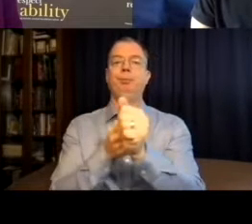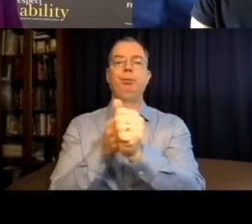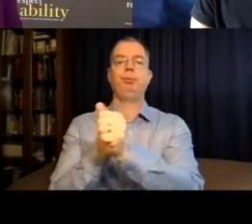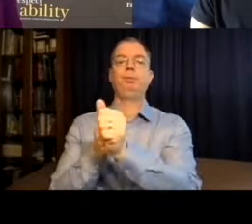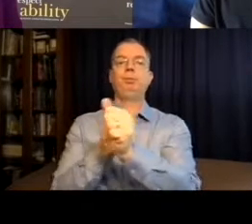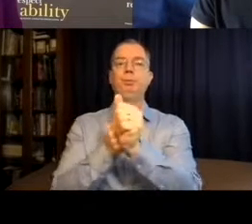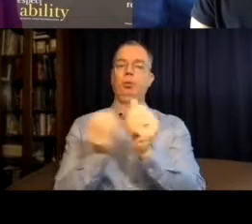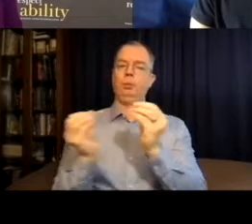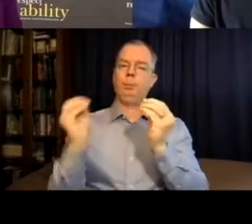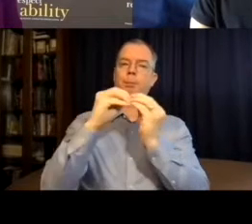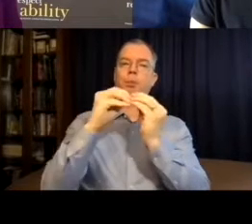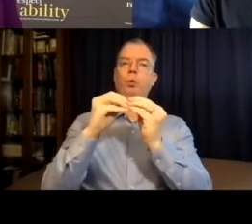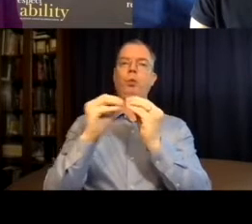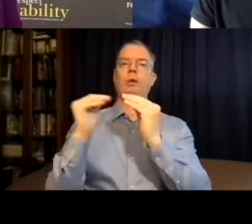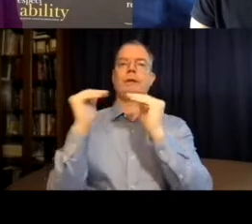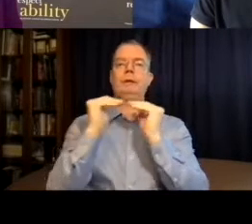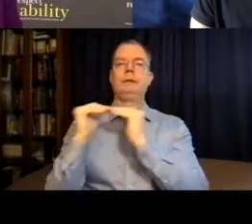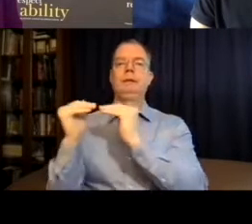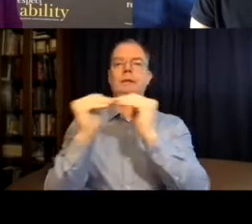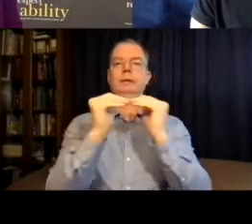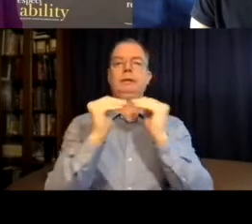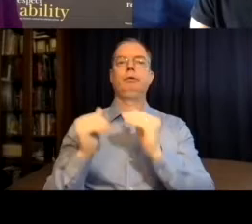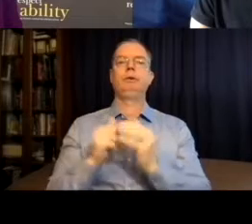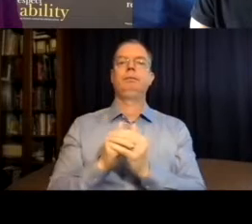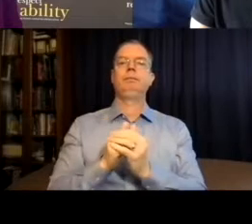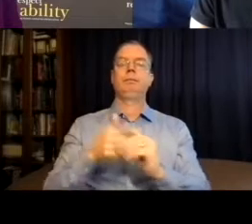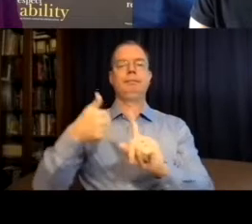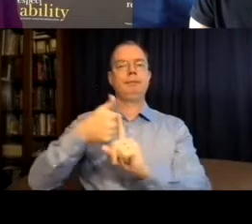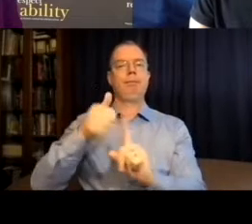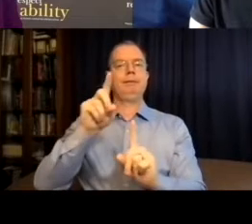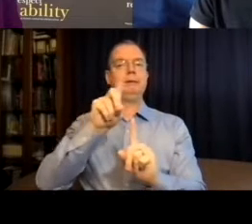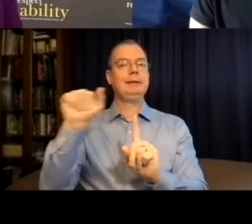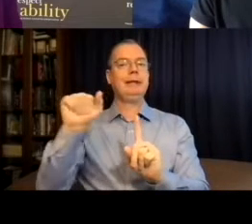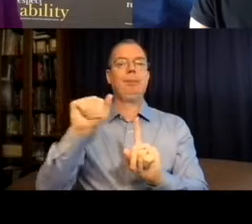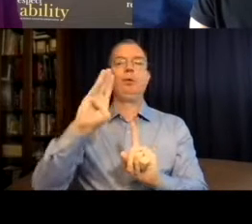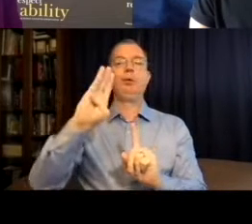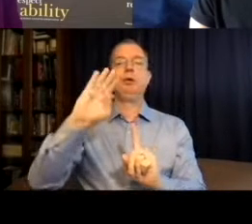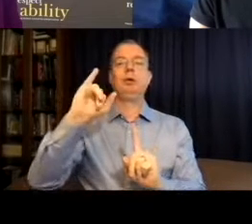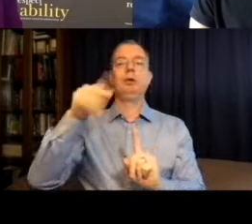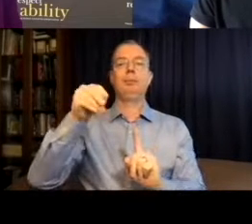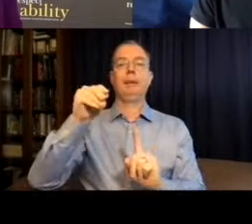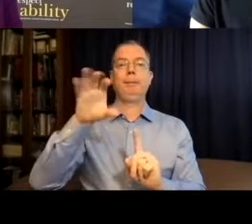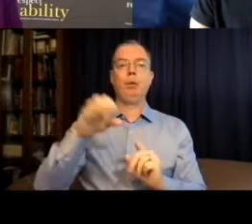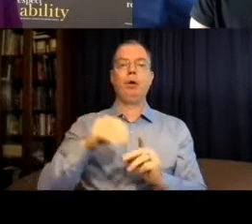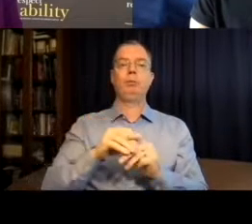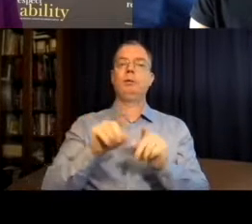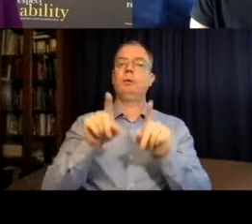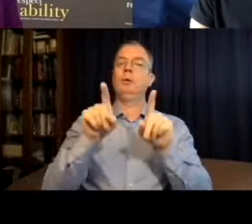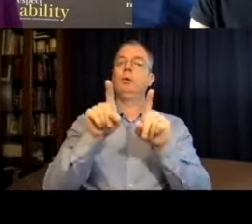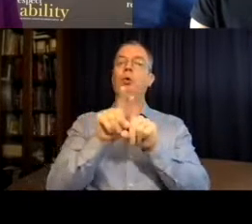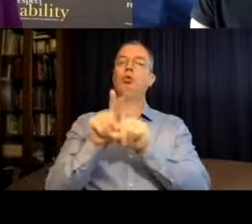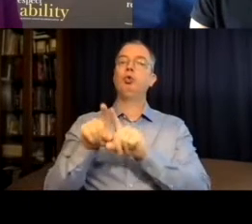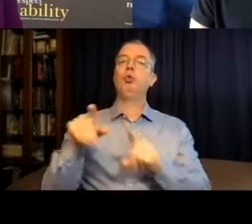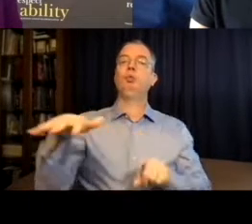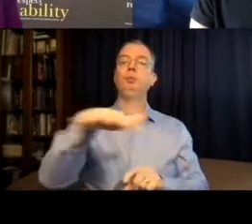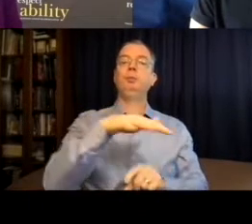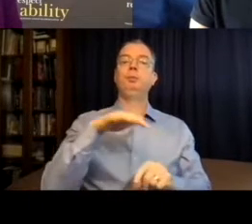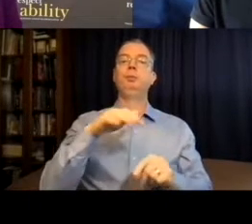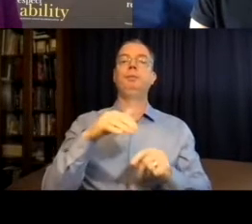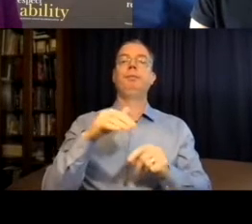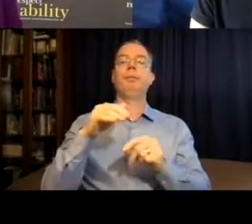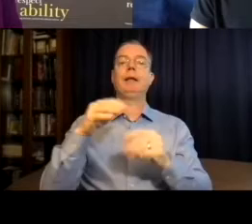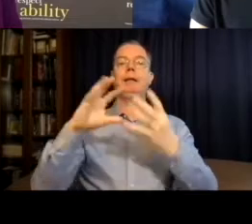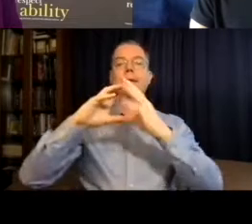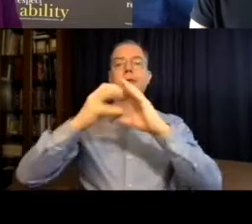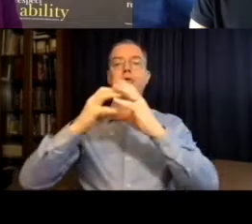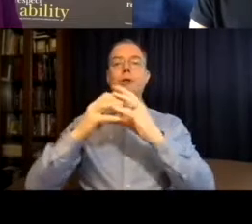We see this as a call to action for us to do more to support more equity for persons with disabilities who are BIPOC and other